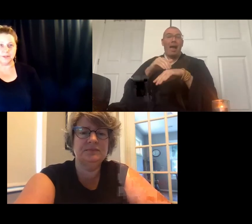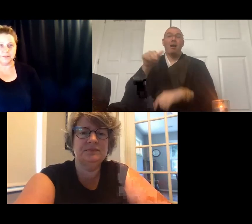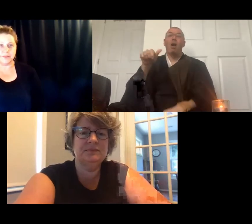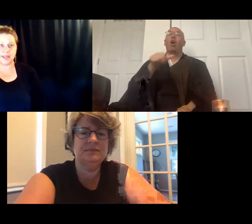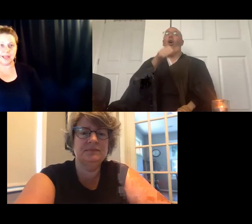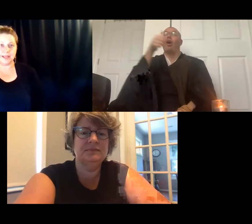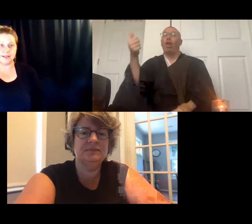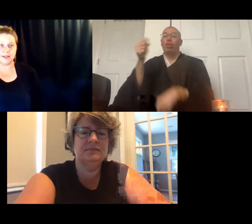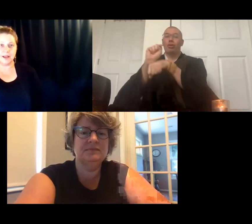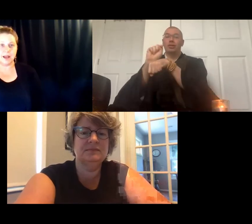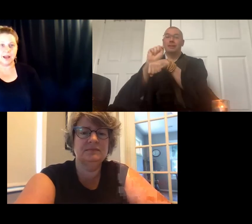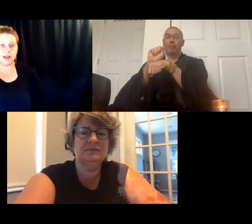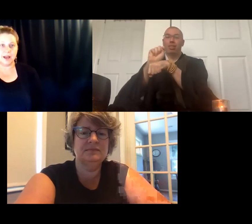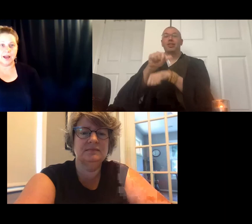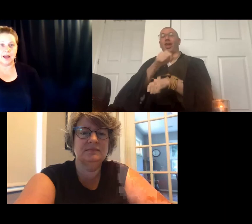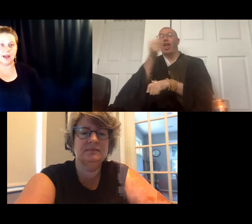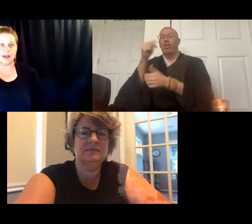people and